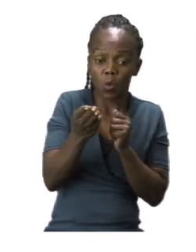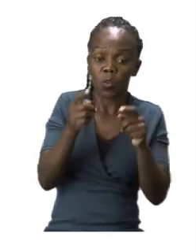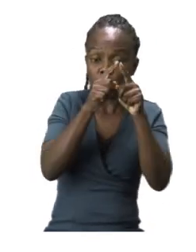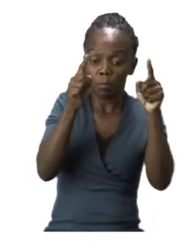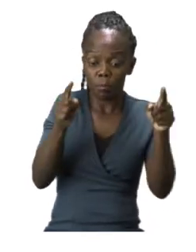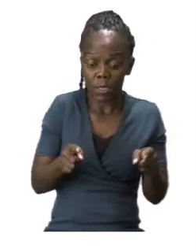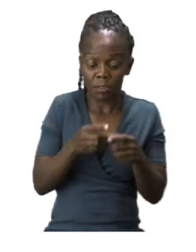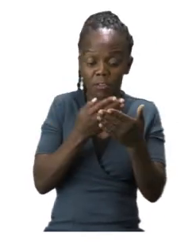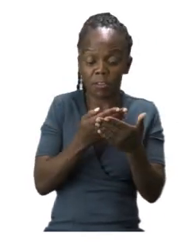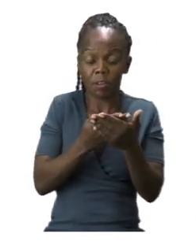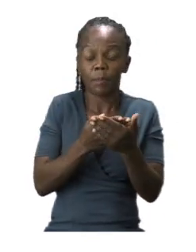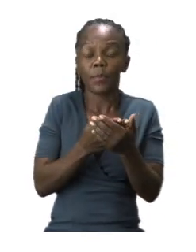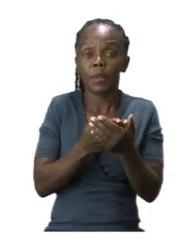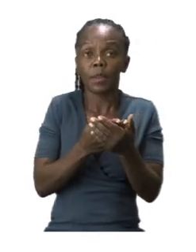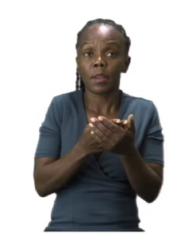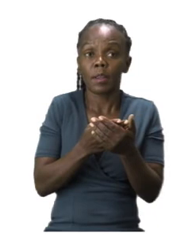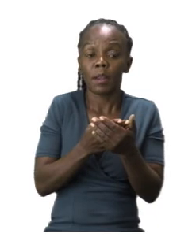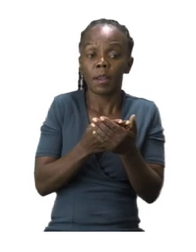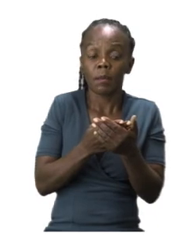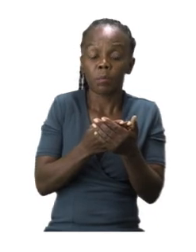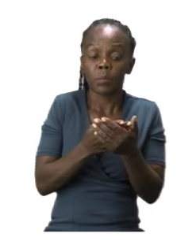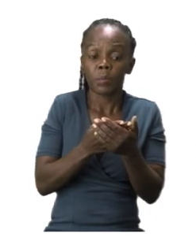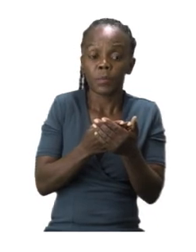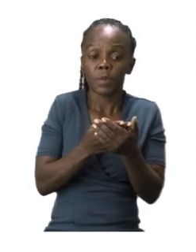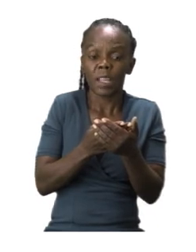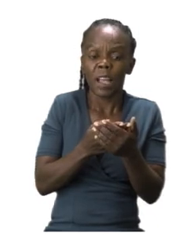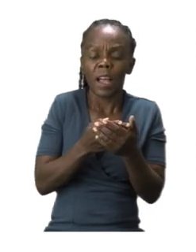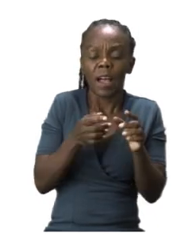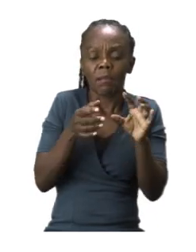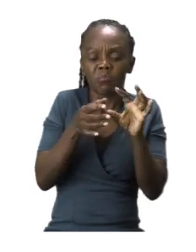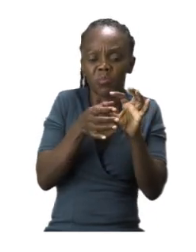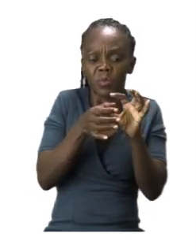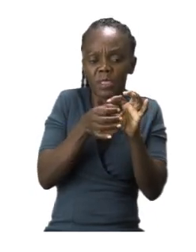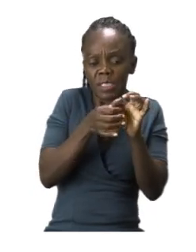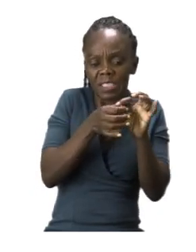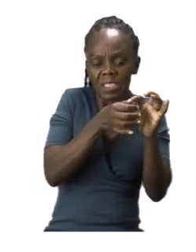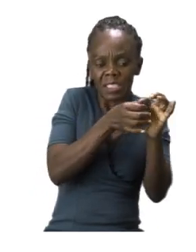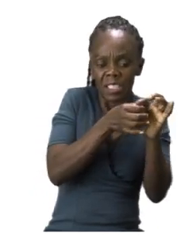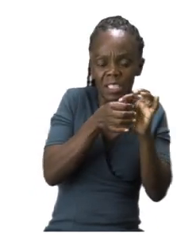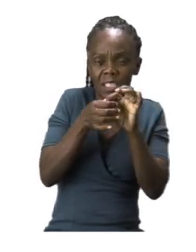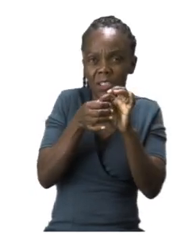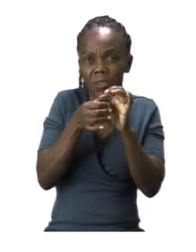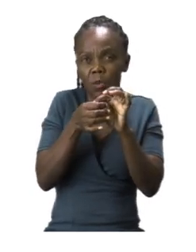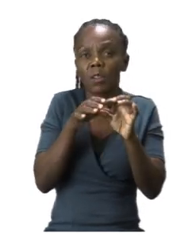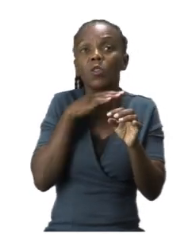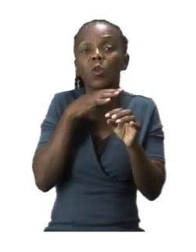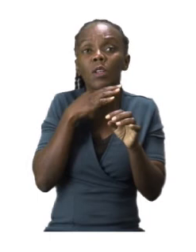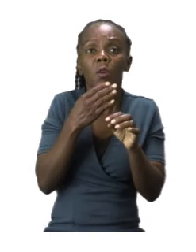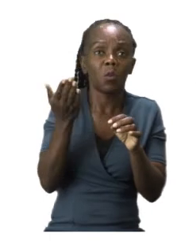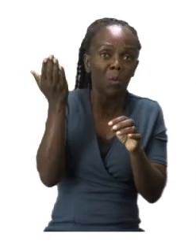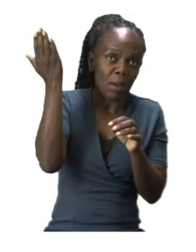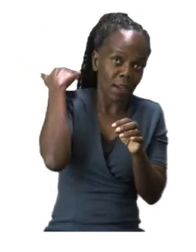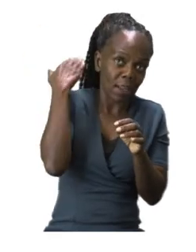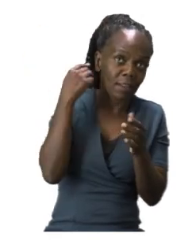last week. Last week, we had a beautiful story about 3 little pigs